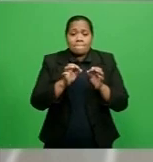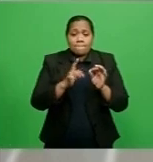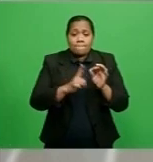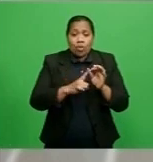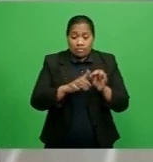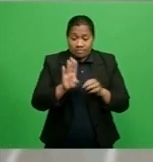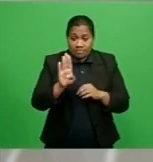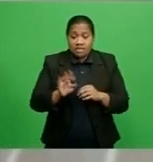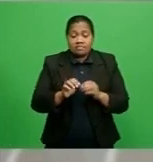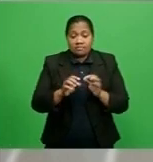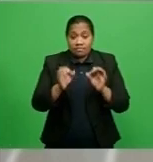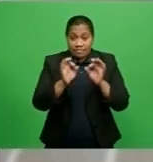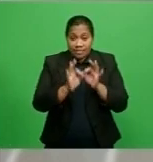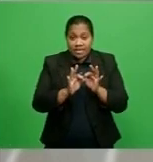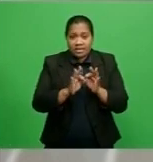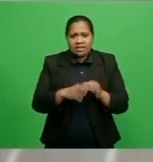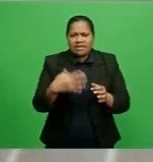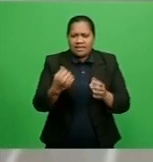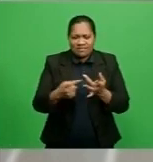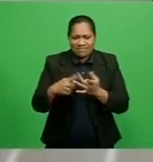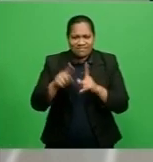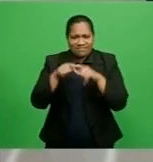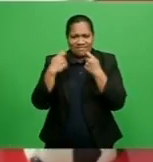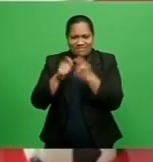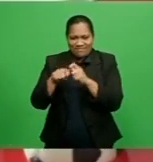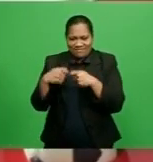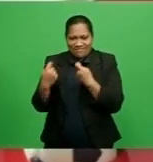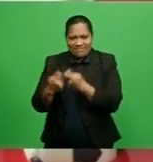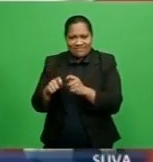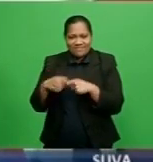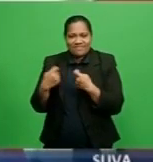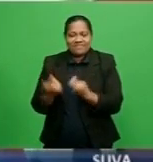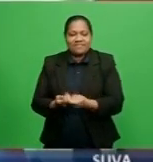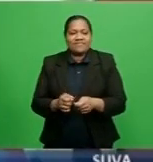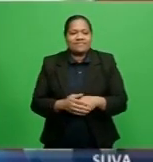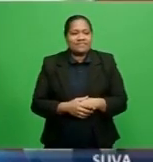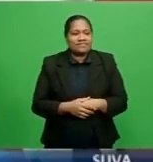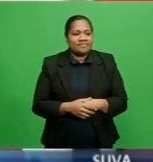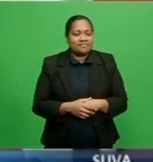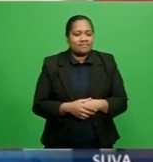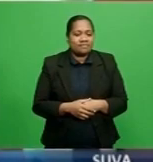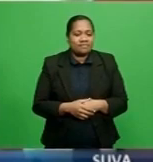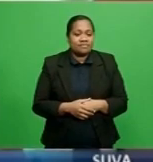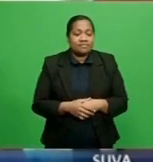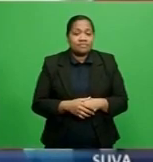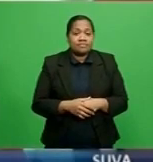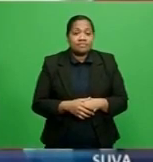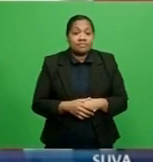Tailevu Naitasiri. Tali Materakula reports. The tournament will feature 8